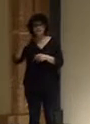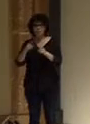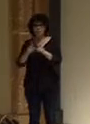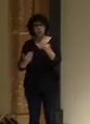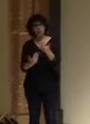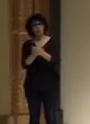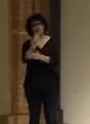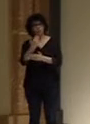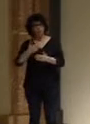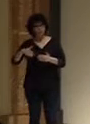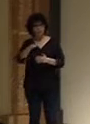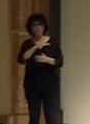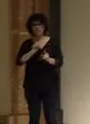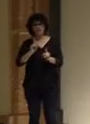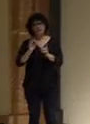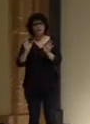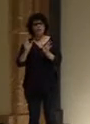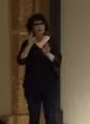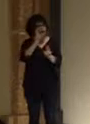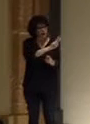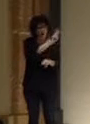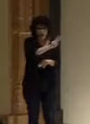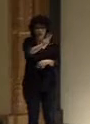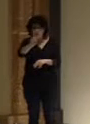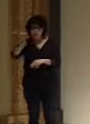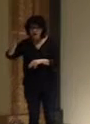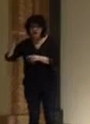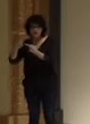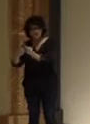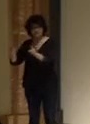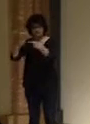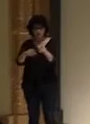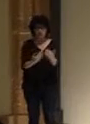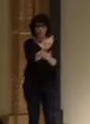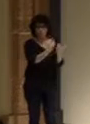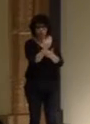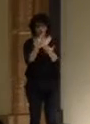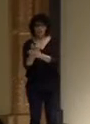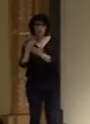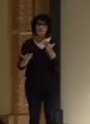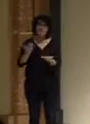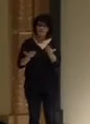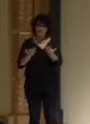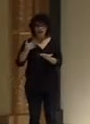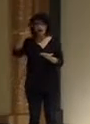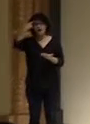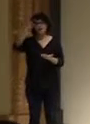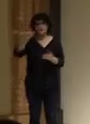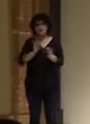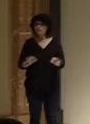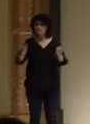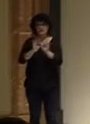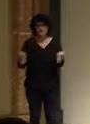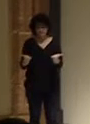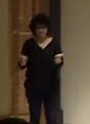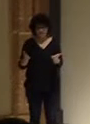to stop preaching to the choir. But maybe we forgot the most important, which is